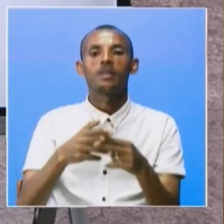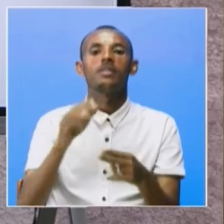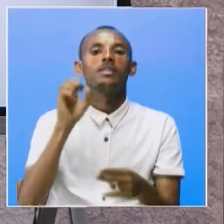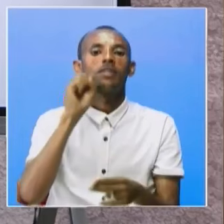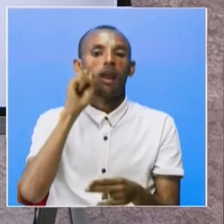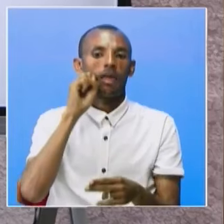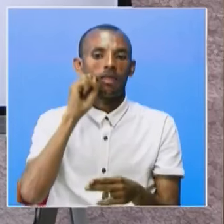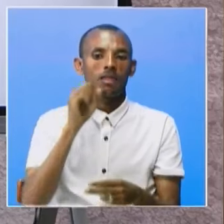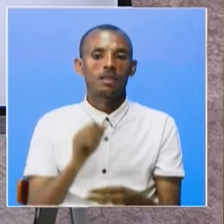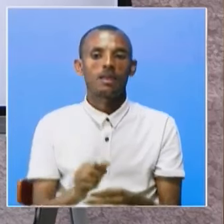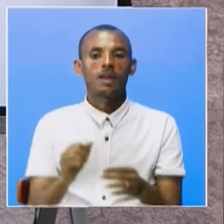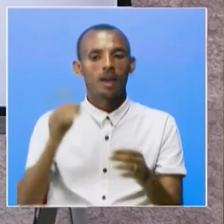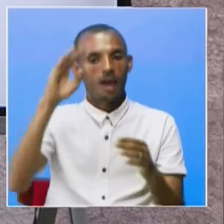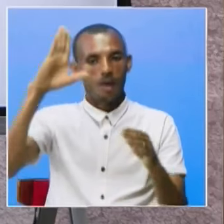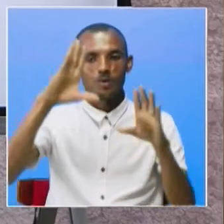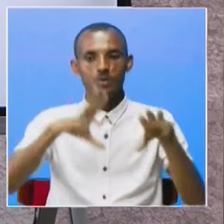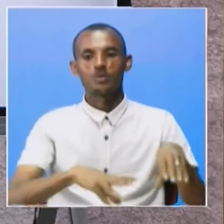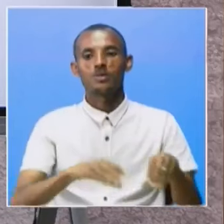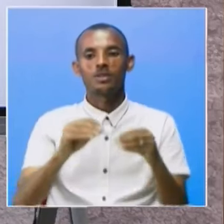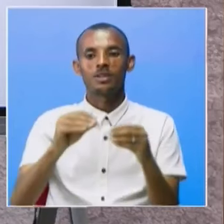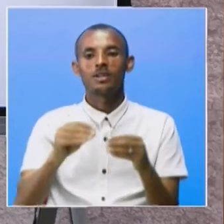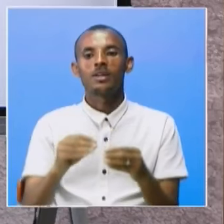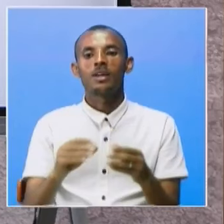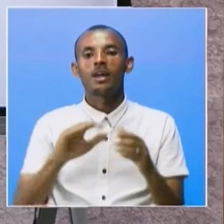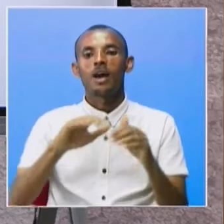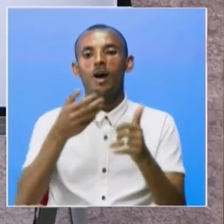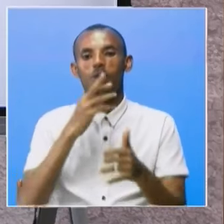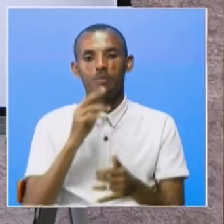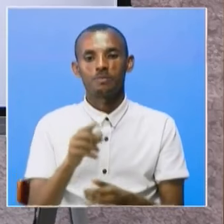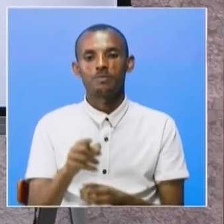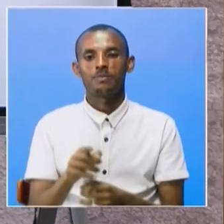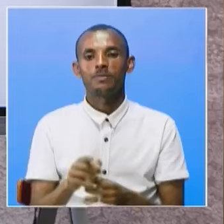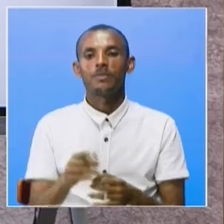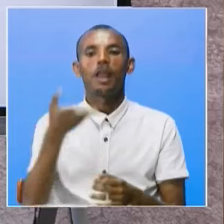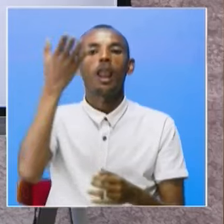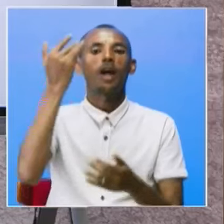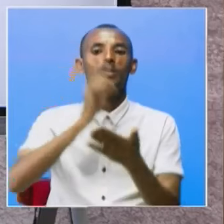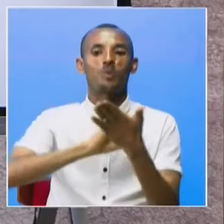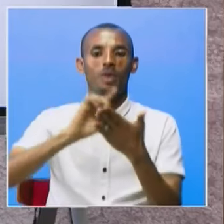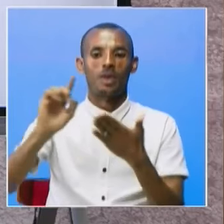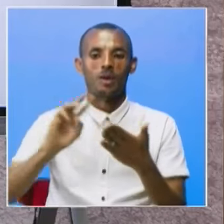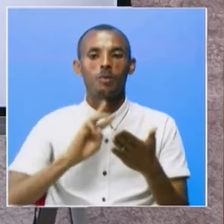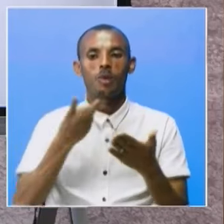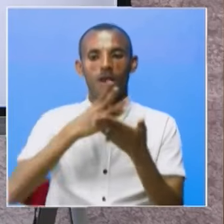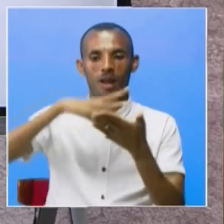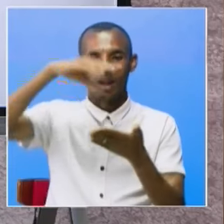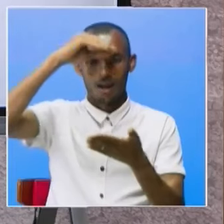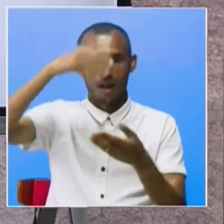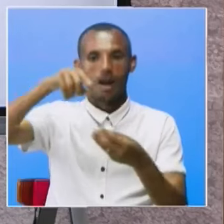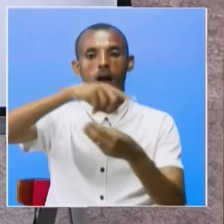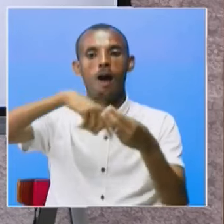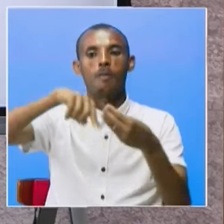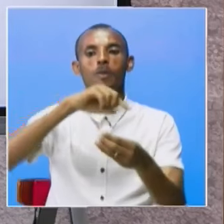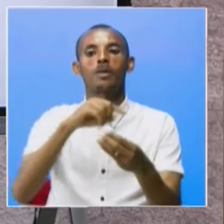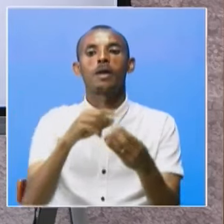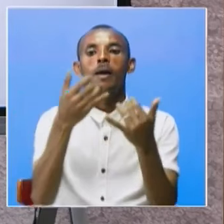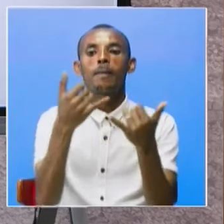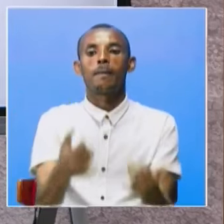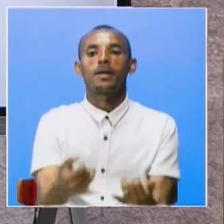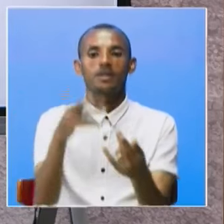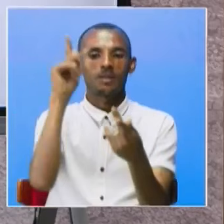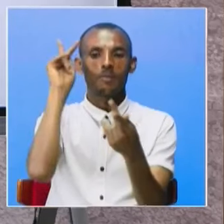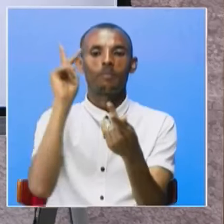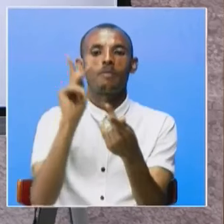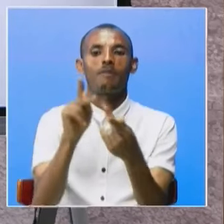Hailu. Hello students, how have you been? Last week, we have learned about the present perfect,